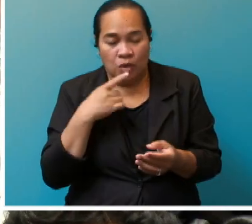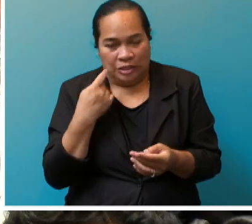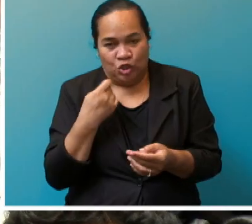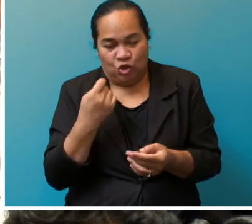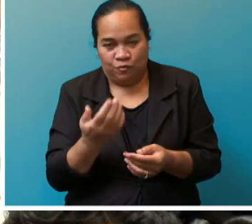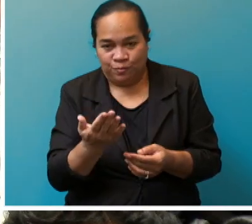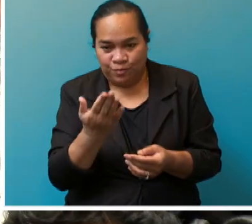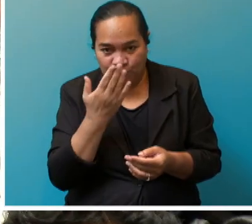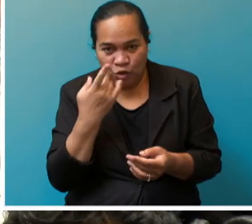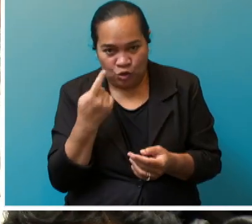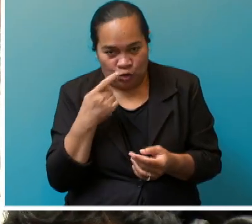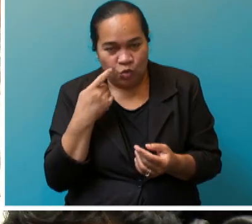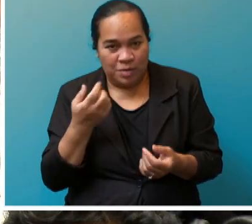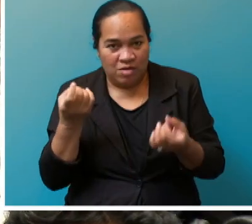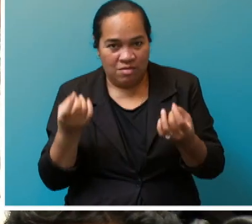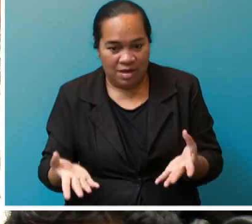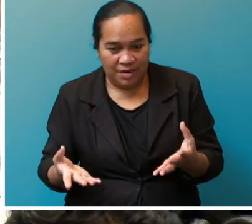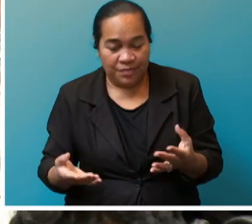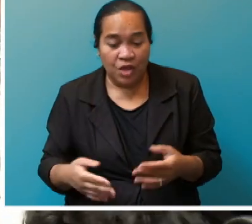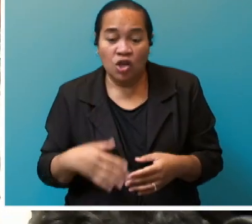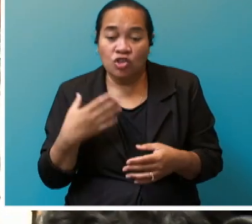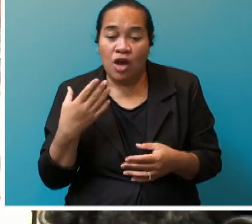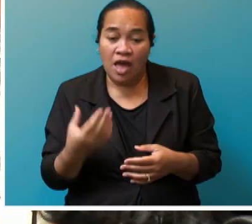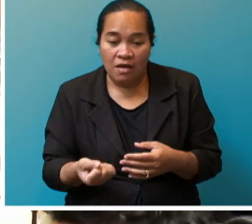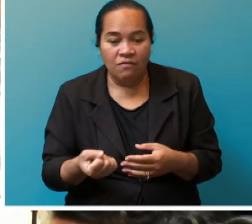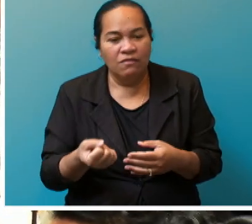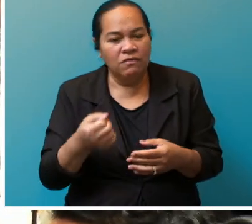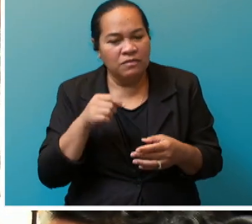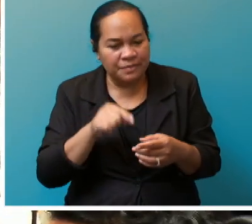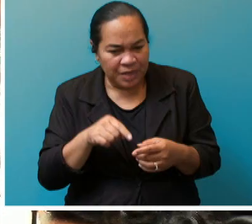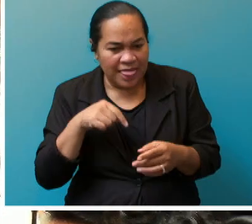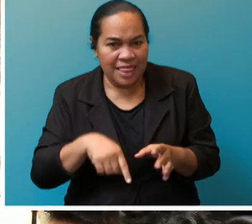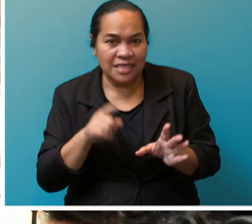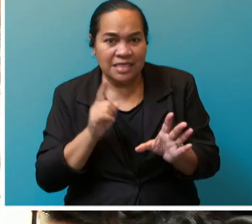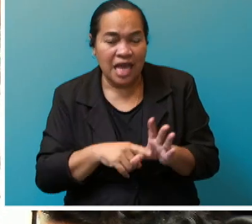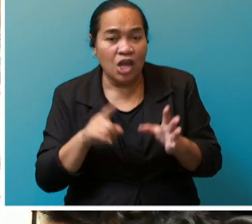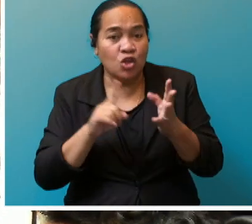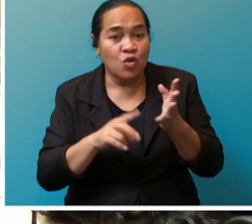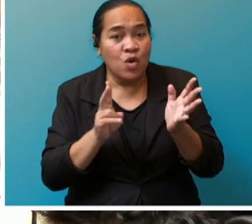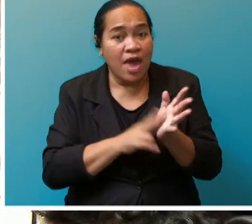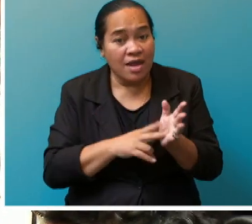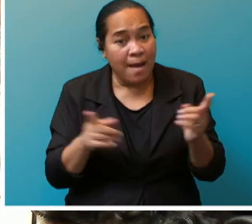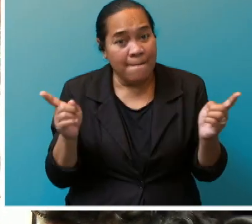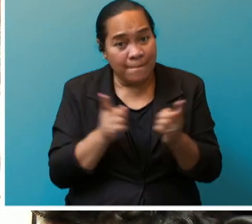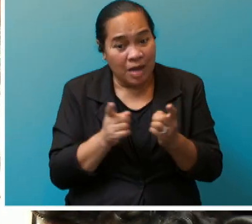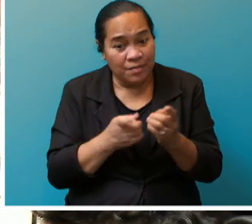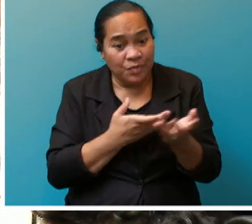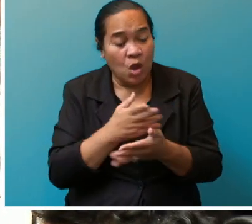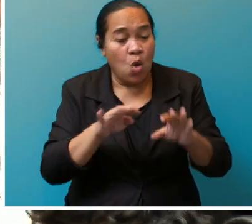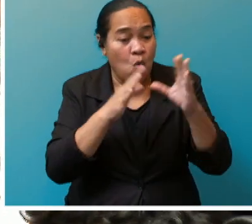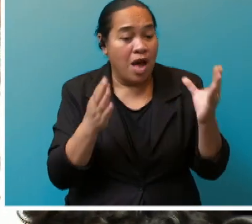Mr. Speaker, sir, high-level events have been convened in the margins of this year's United Nations General Assembly and the World Bank annual